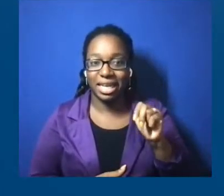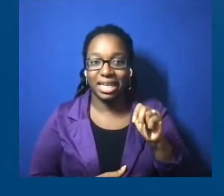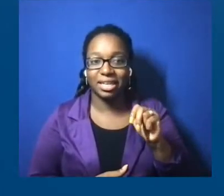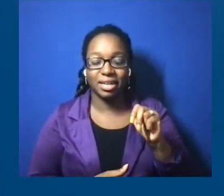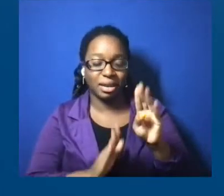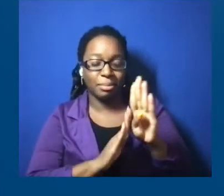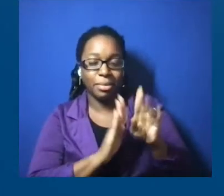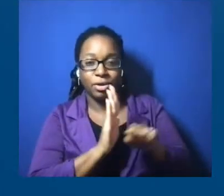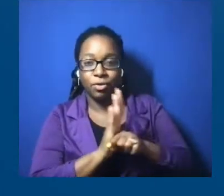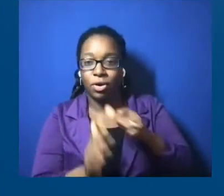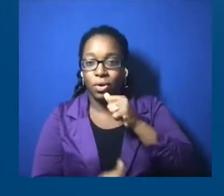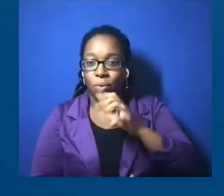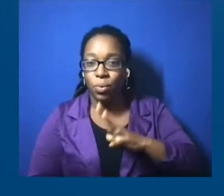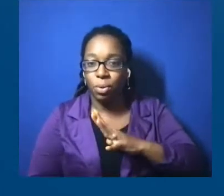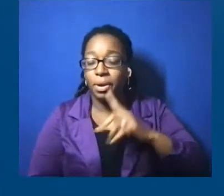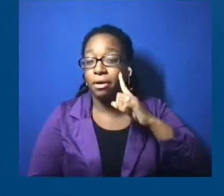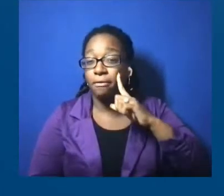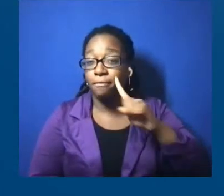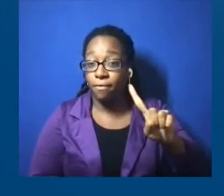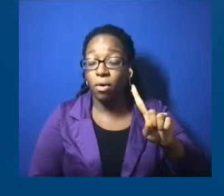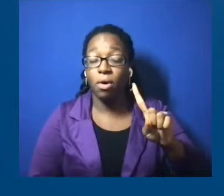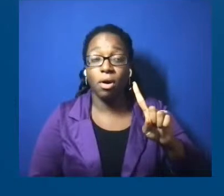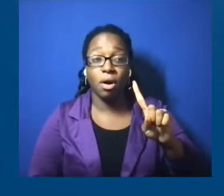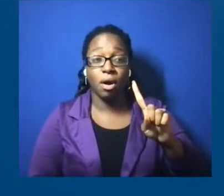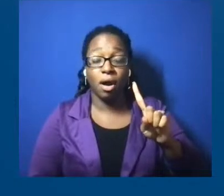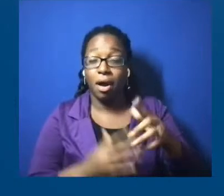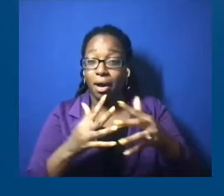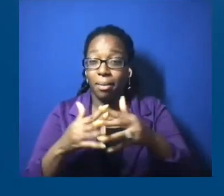in American history to be vice president.